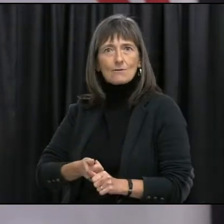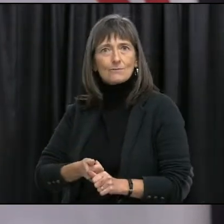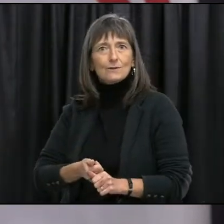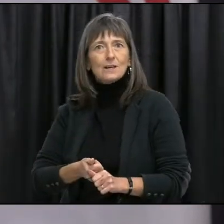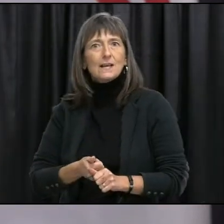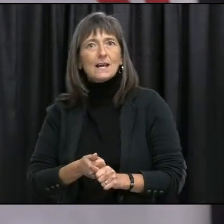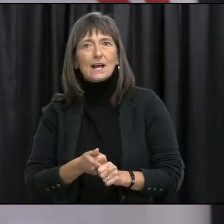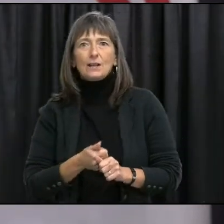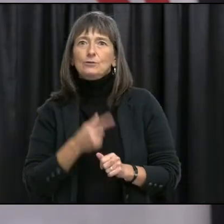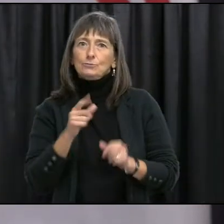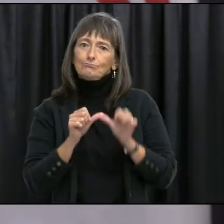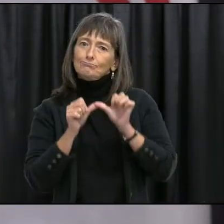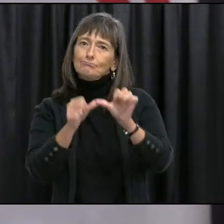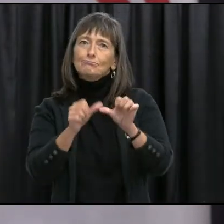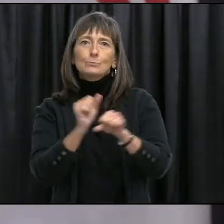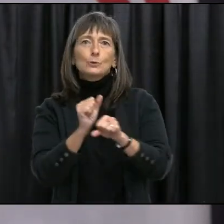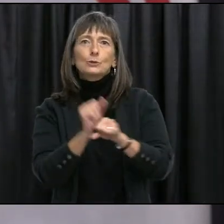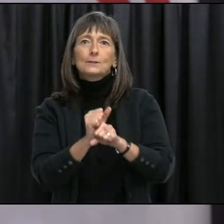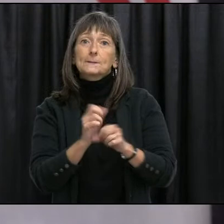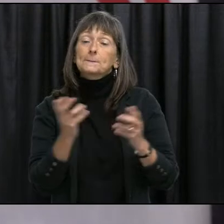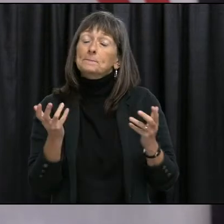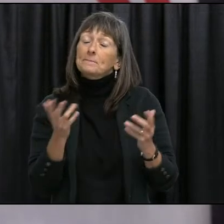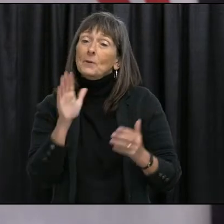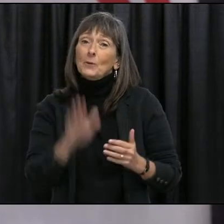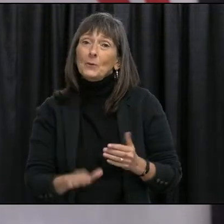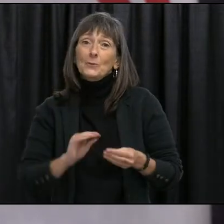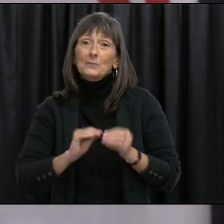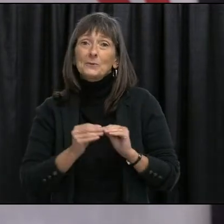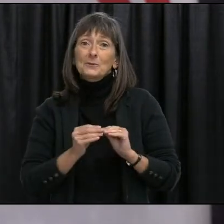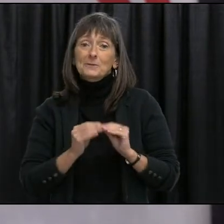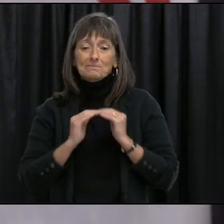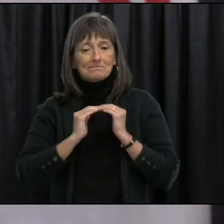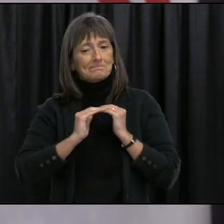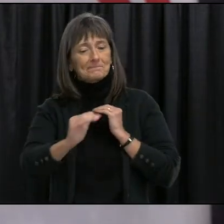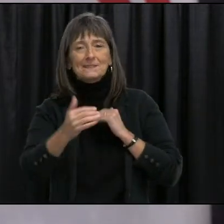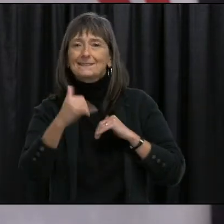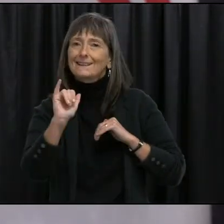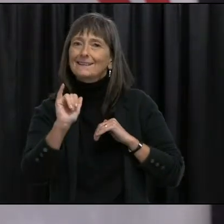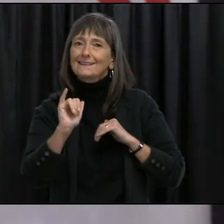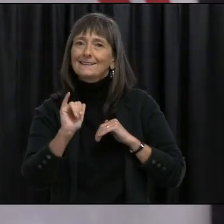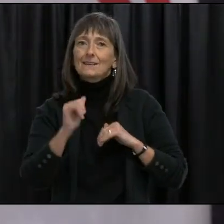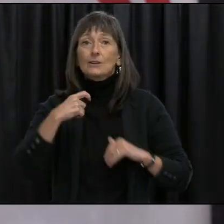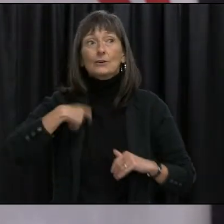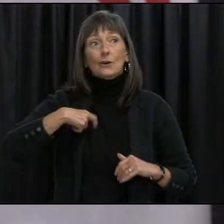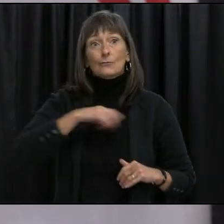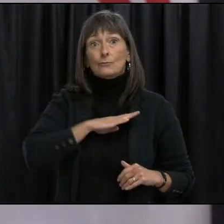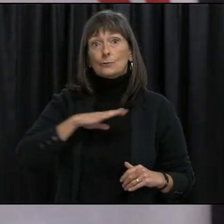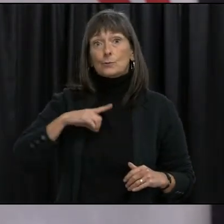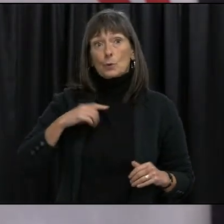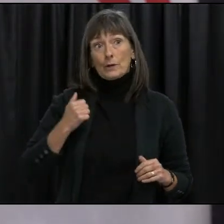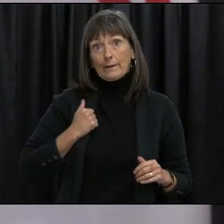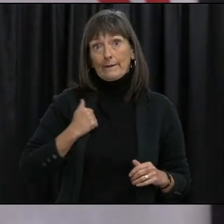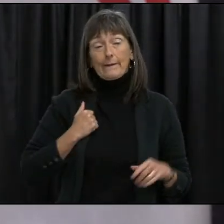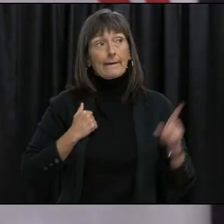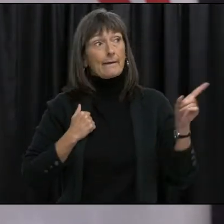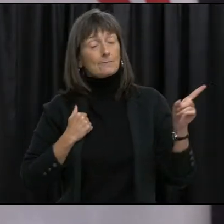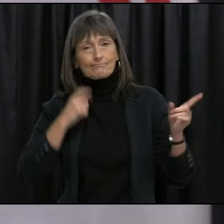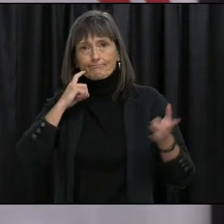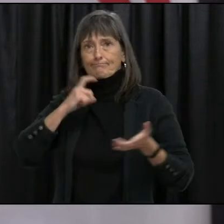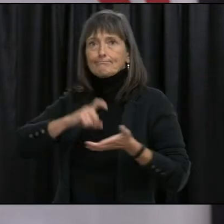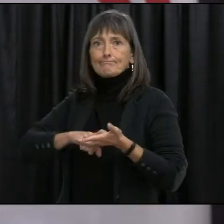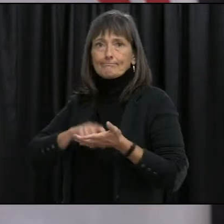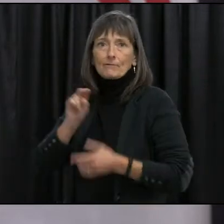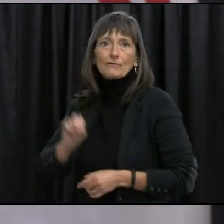measures, and hence our low numbers persist. The Conference Board of Canada have recognized the work of Newfoundland